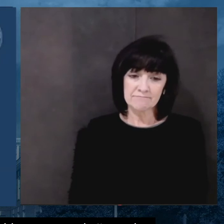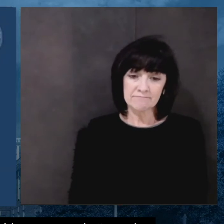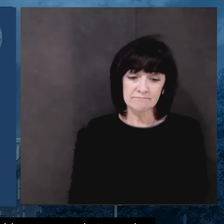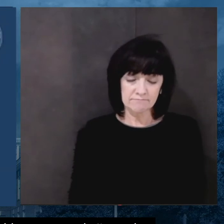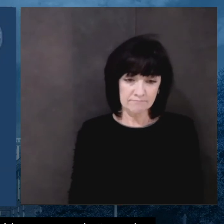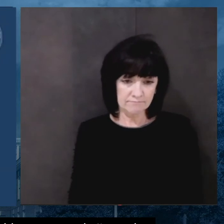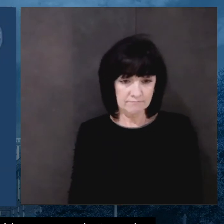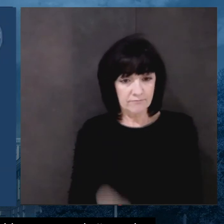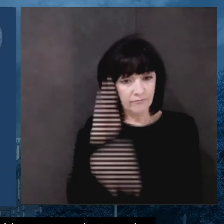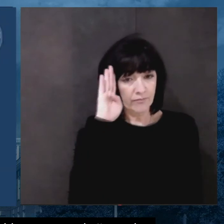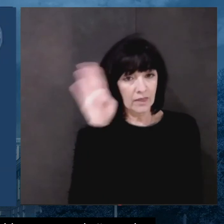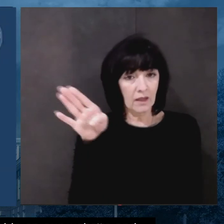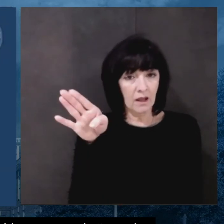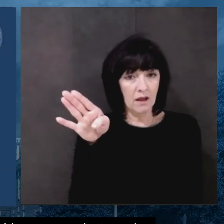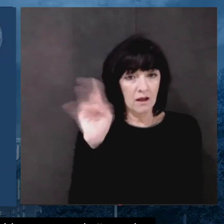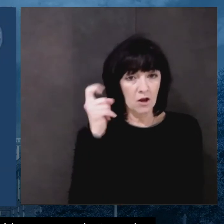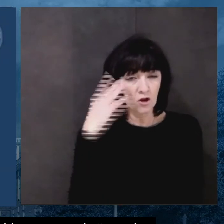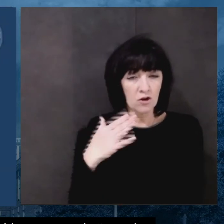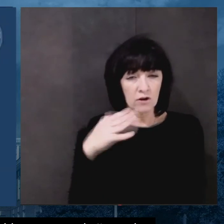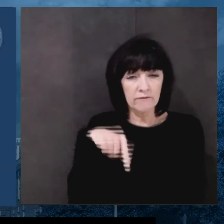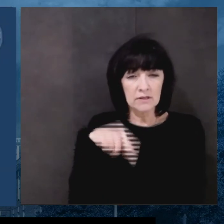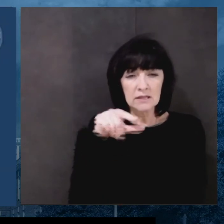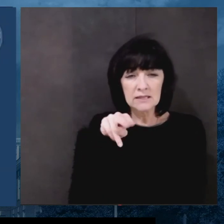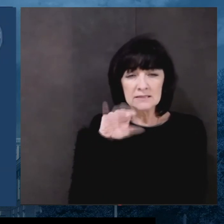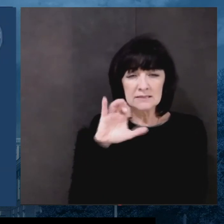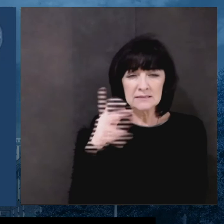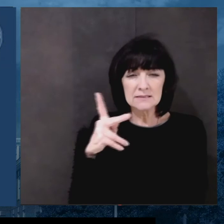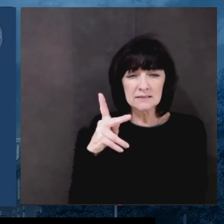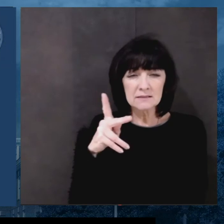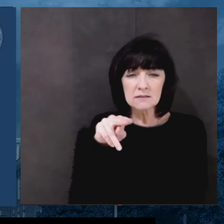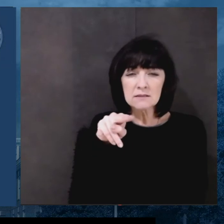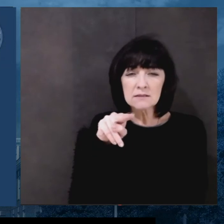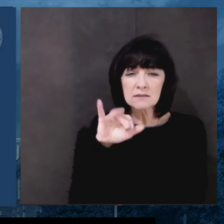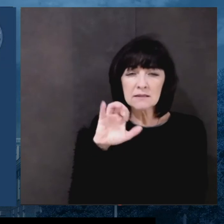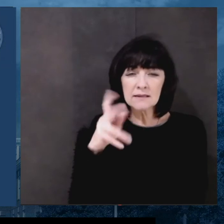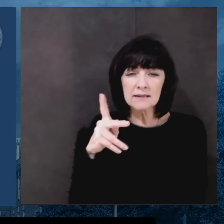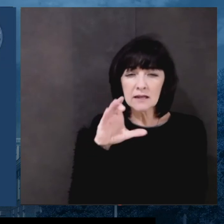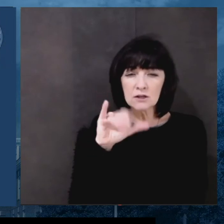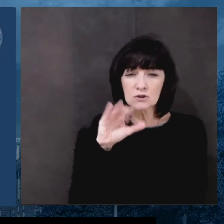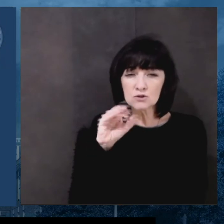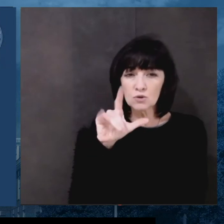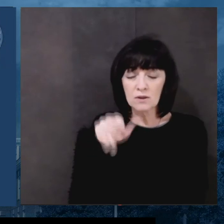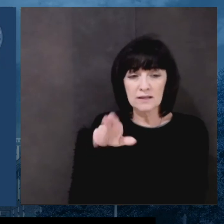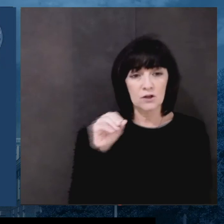Hi, Governor. Can you hear me? This is Nick Scialino with Delaware Public Media. Yes, Nick.